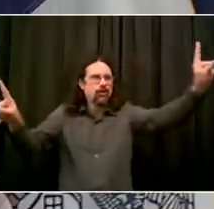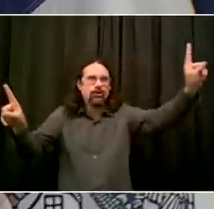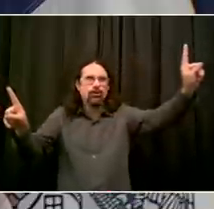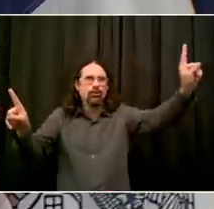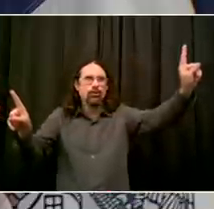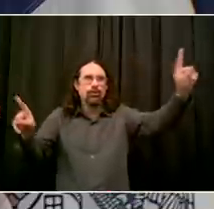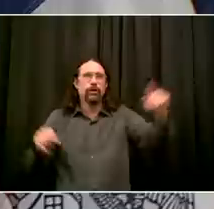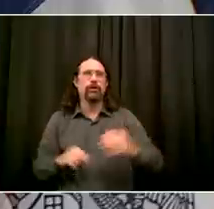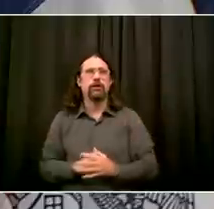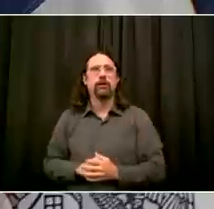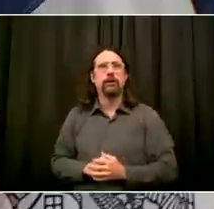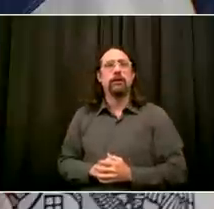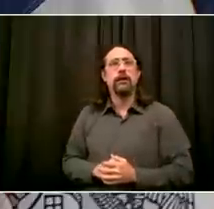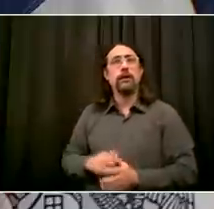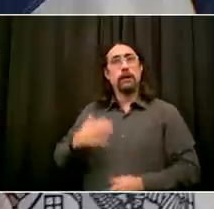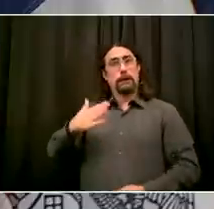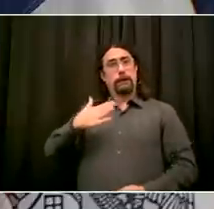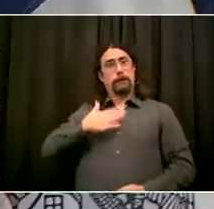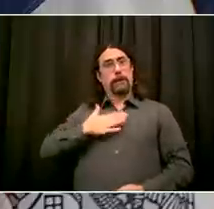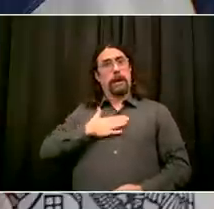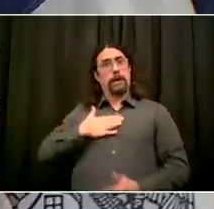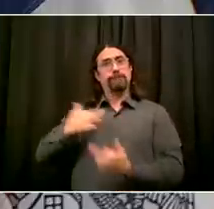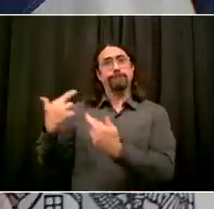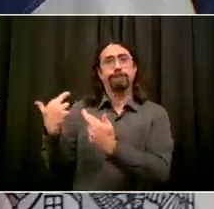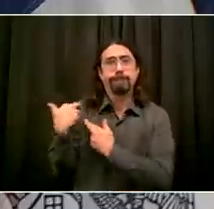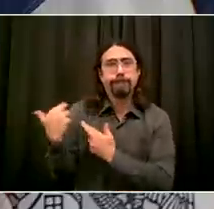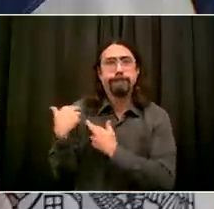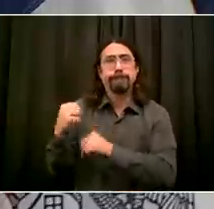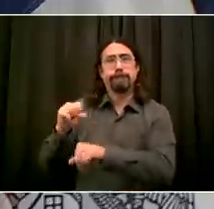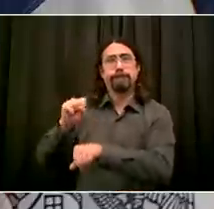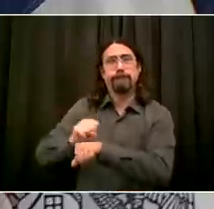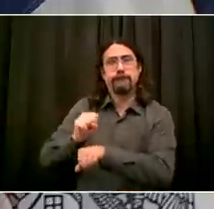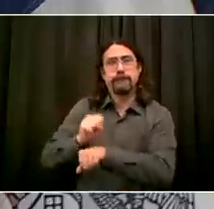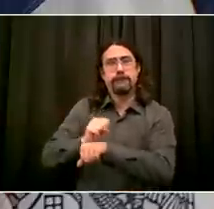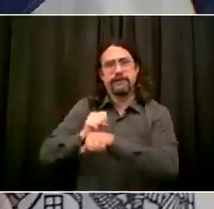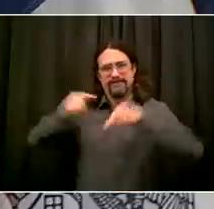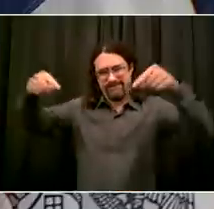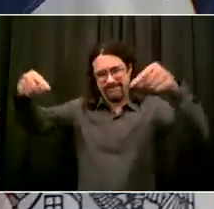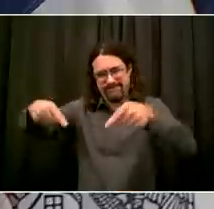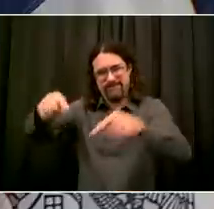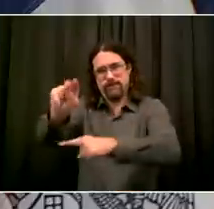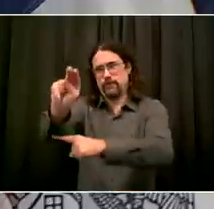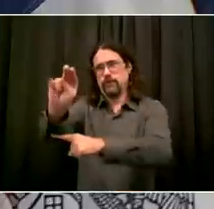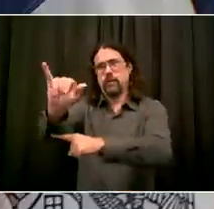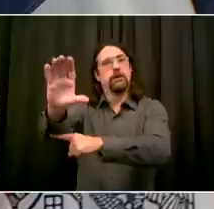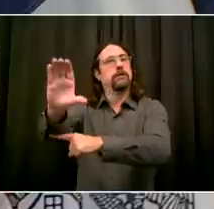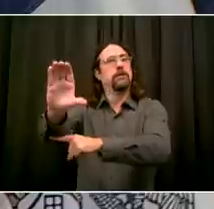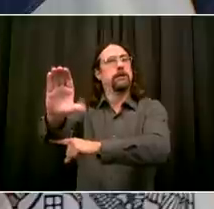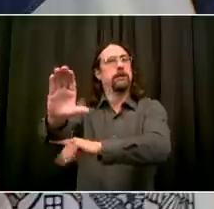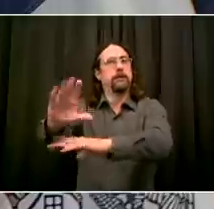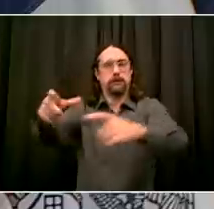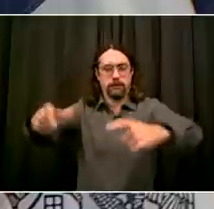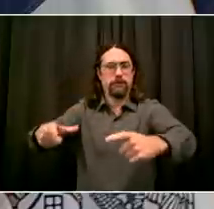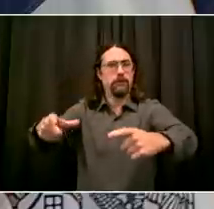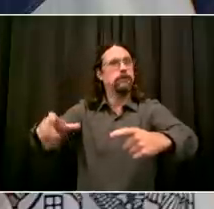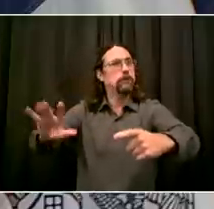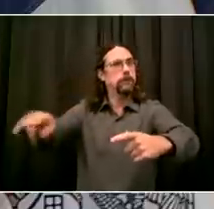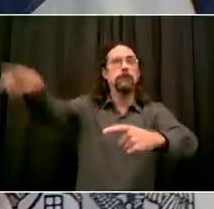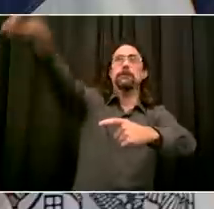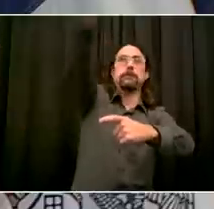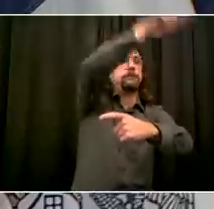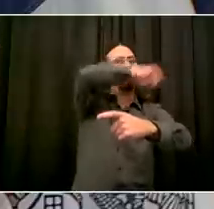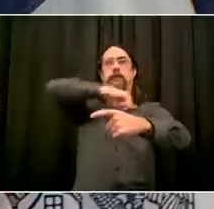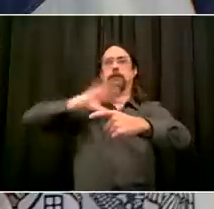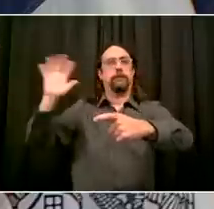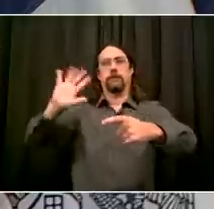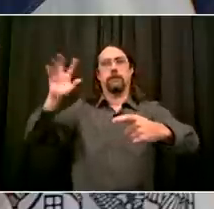Brooklyn and Queens. I want fast action. I want the state to take action because of the emergency status we're in. If we were